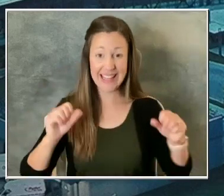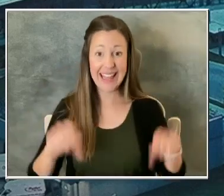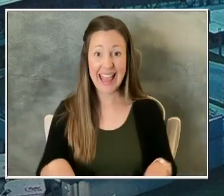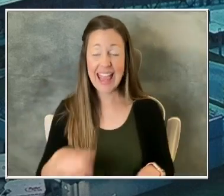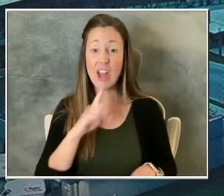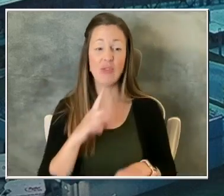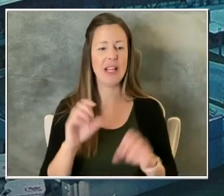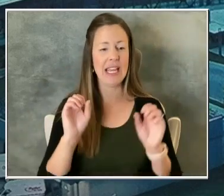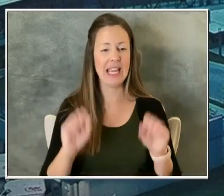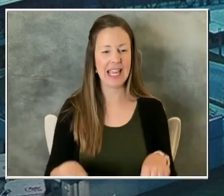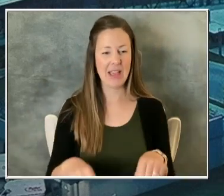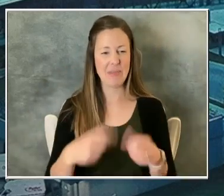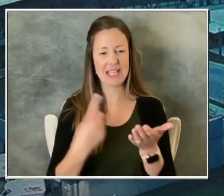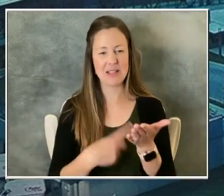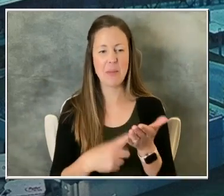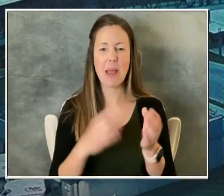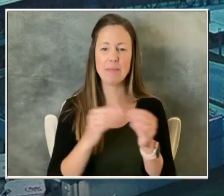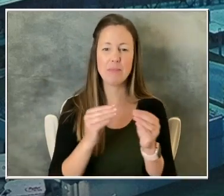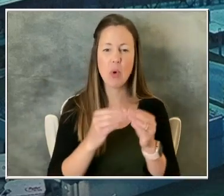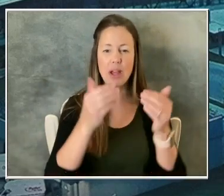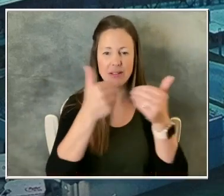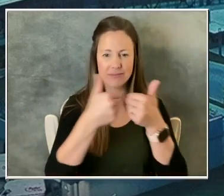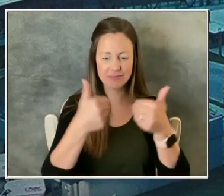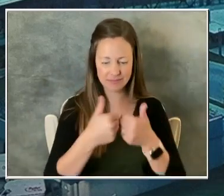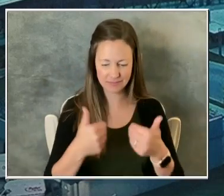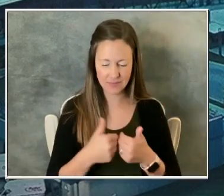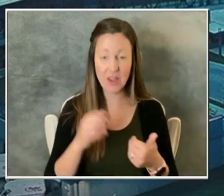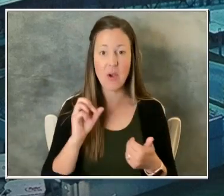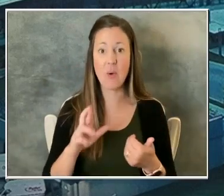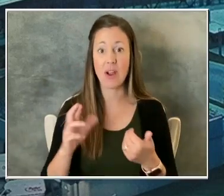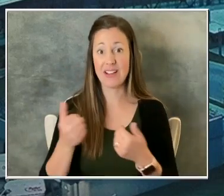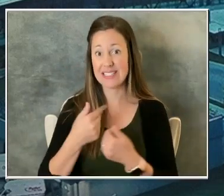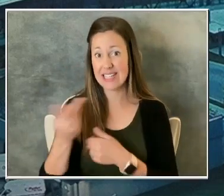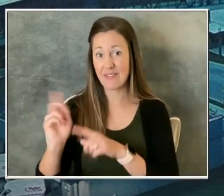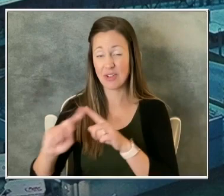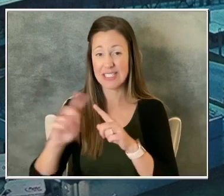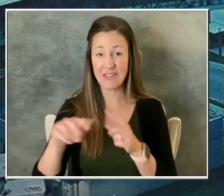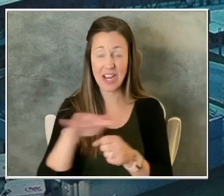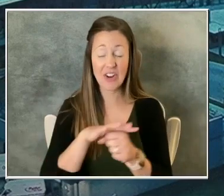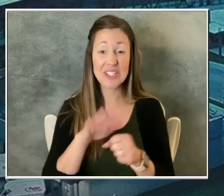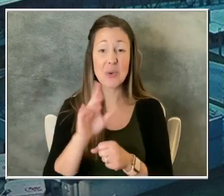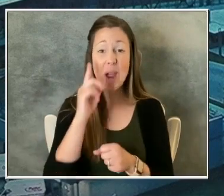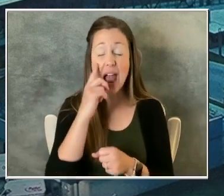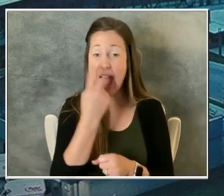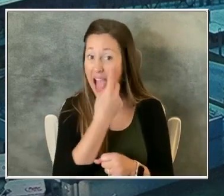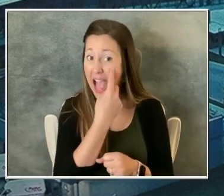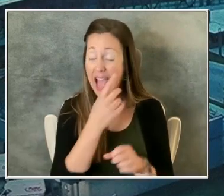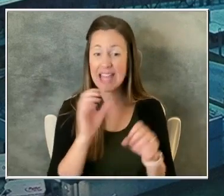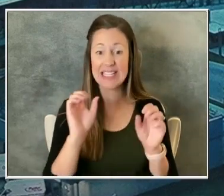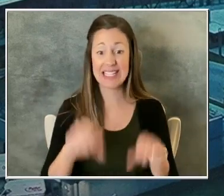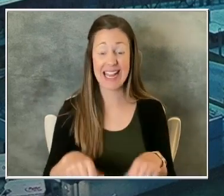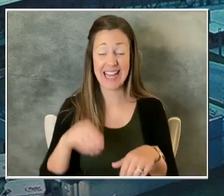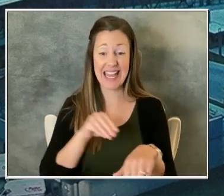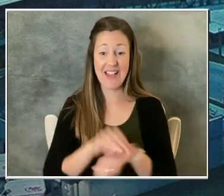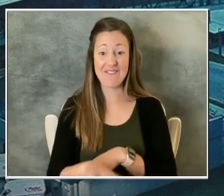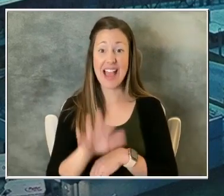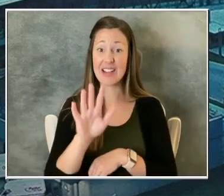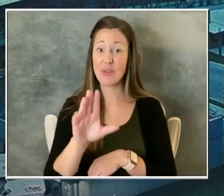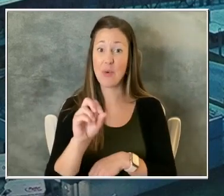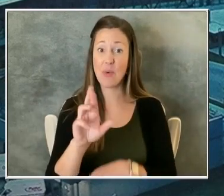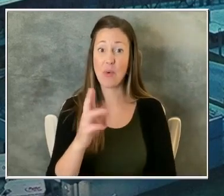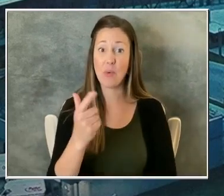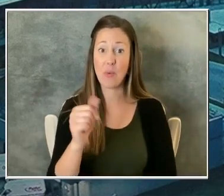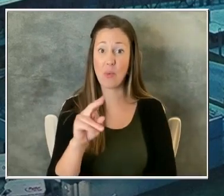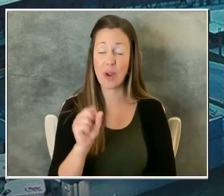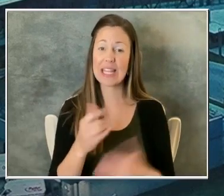disseminated, which means it's in several dermatomes and get up around your eyes. It can even start to affect vital organs. Those are usually in patients who are